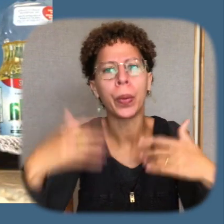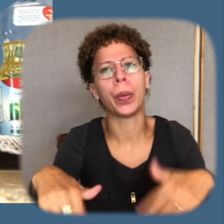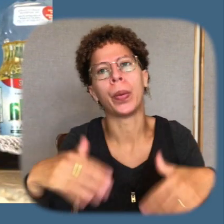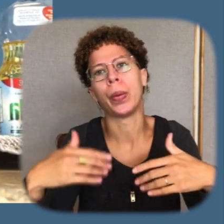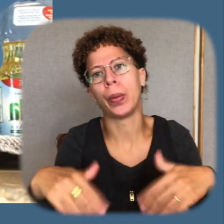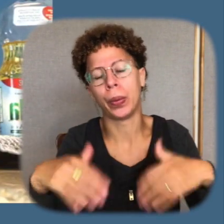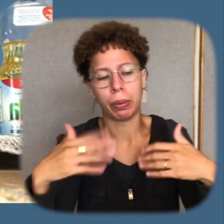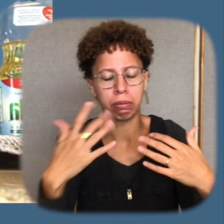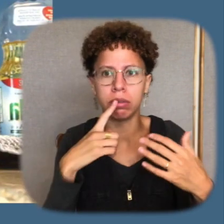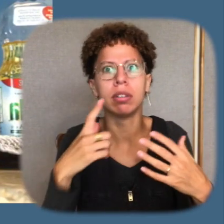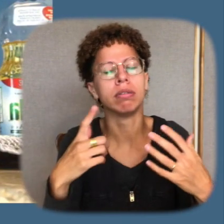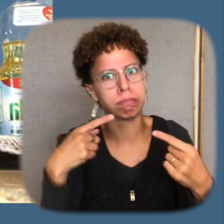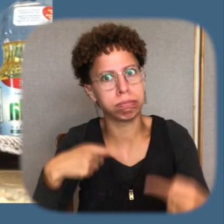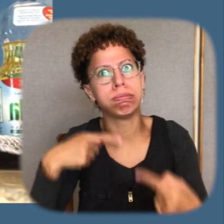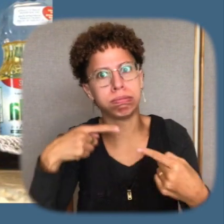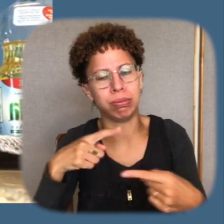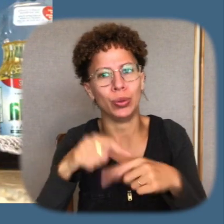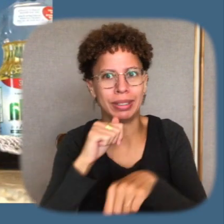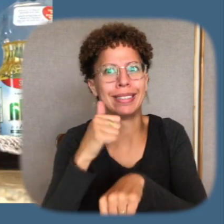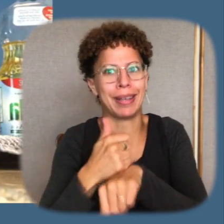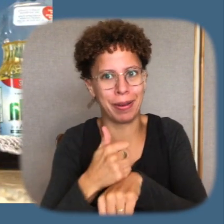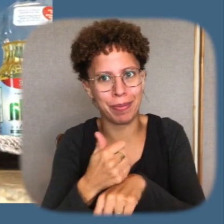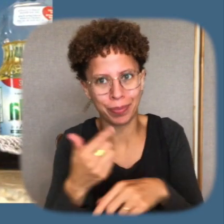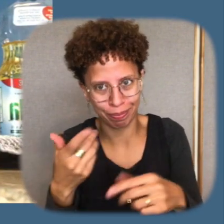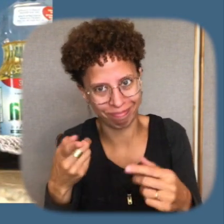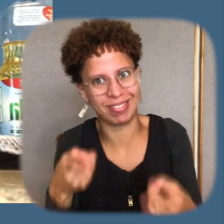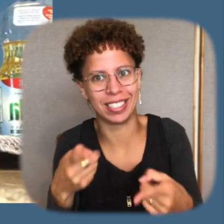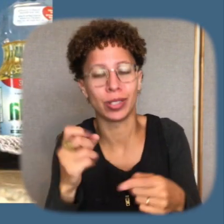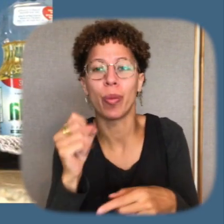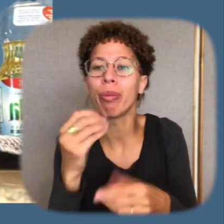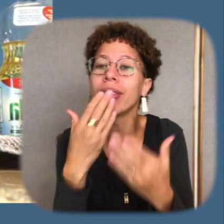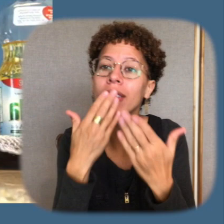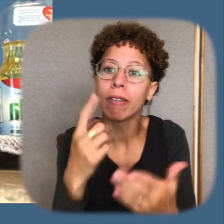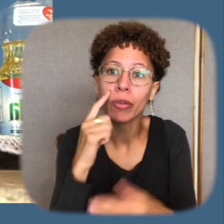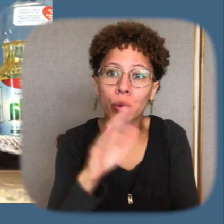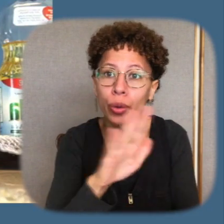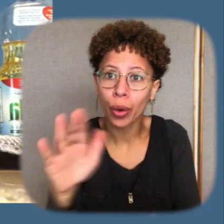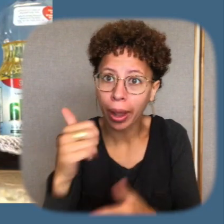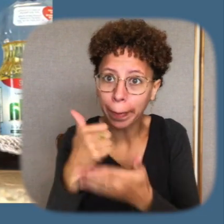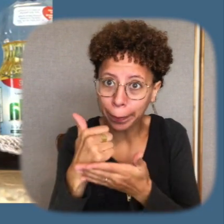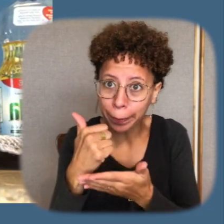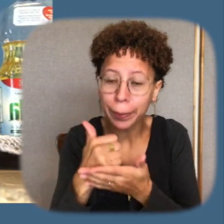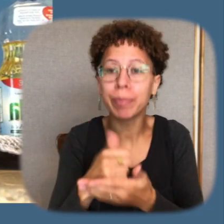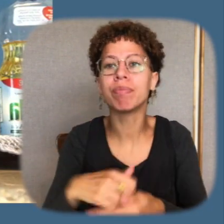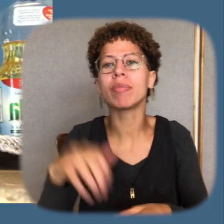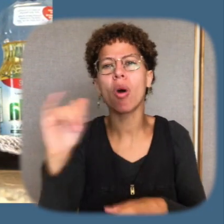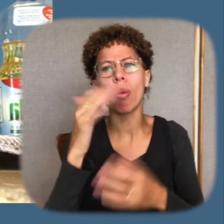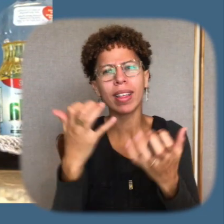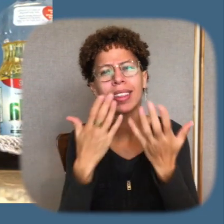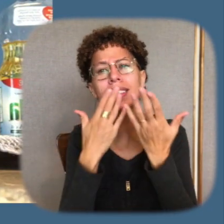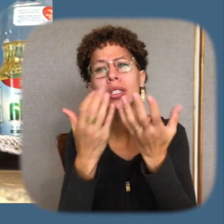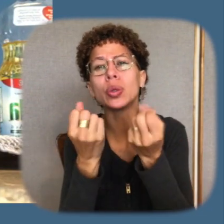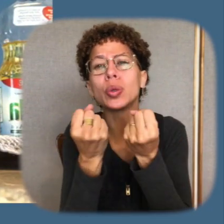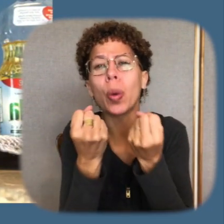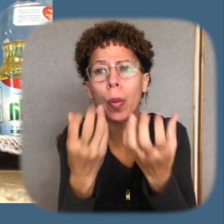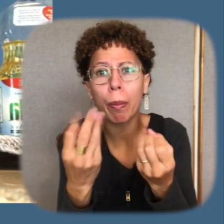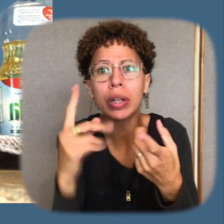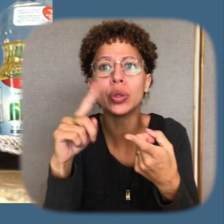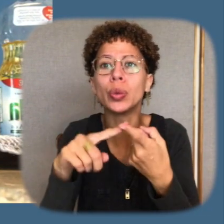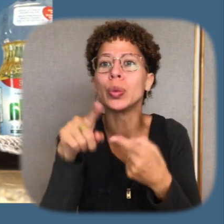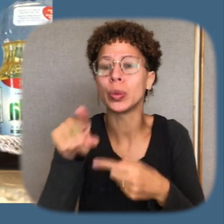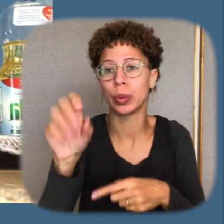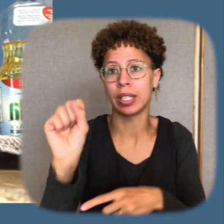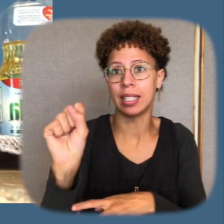that we had trying to get this going. Thank you for helping us out with that. I would also like to say a huge thank you